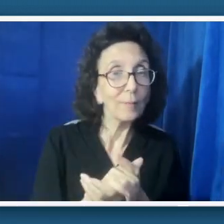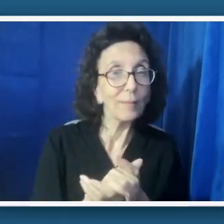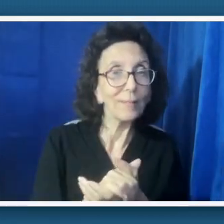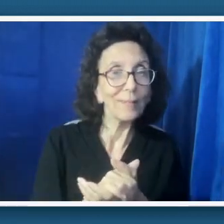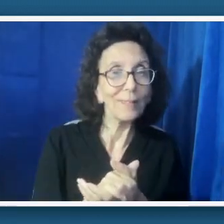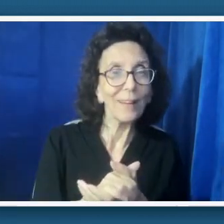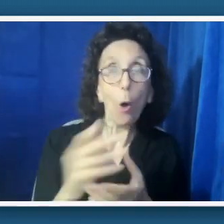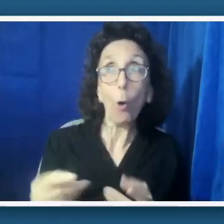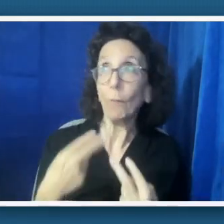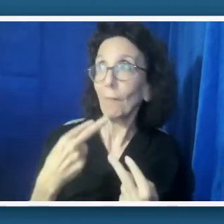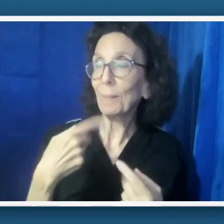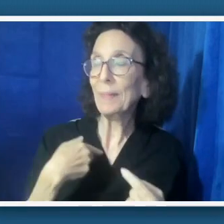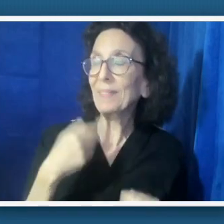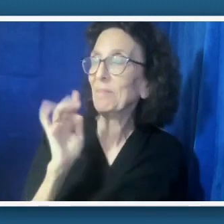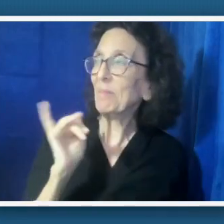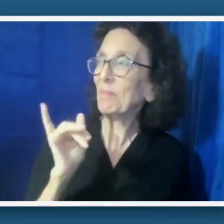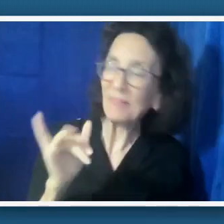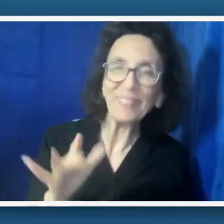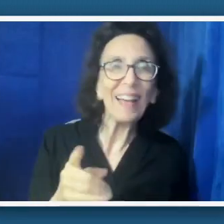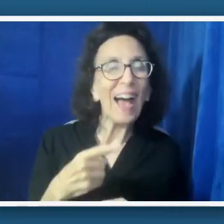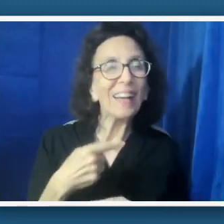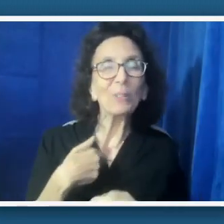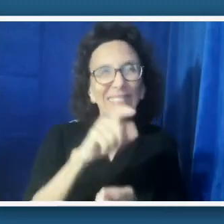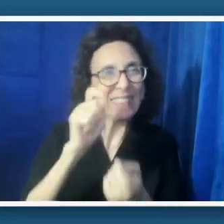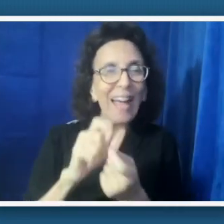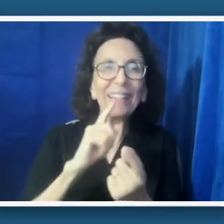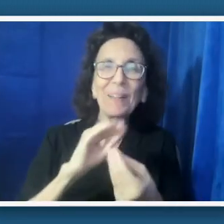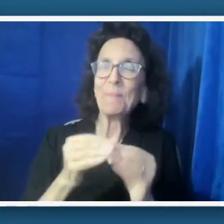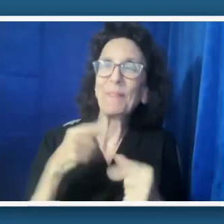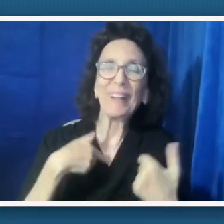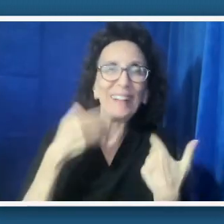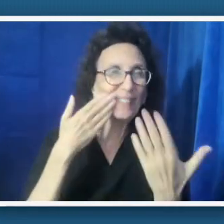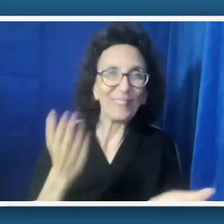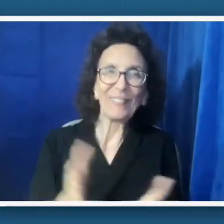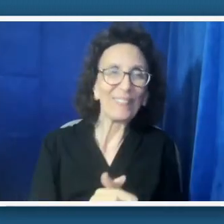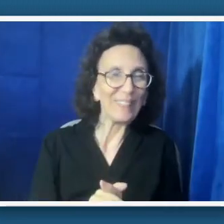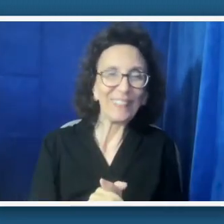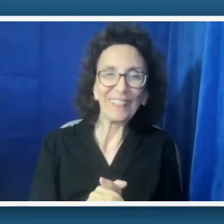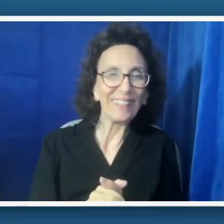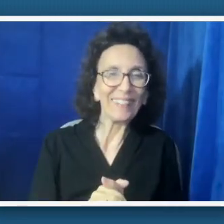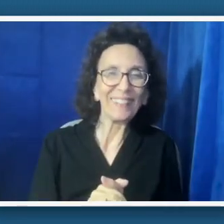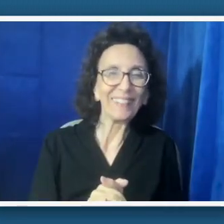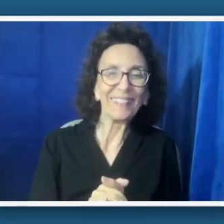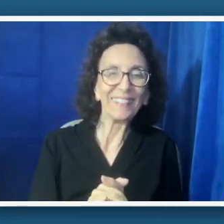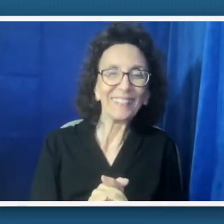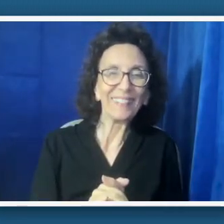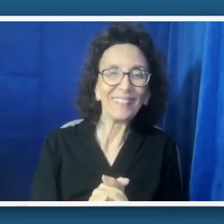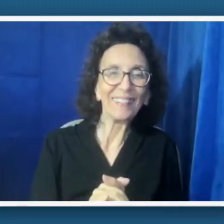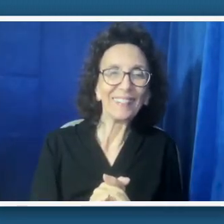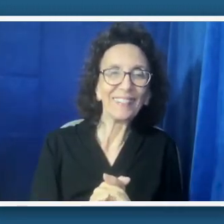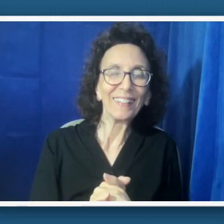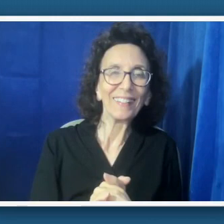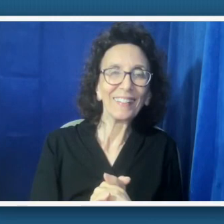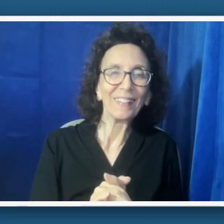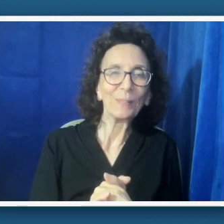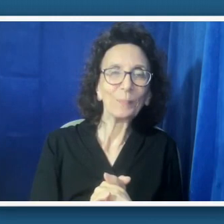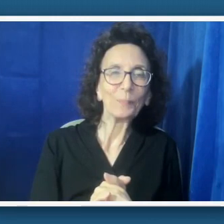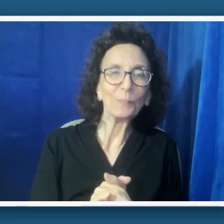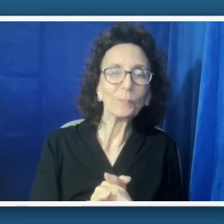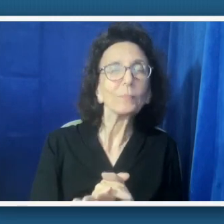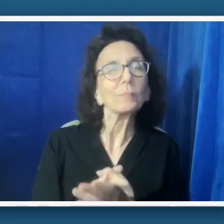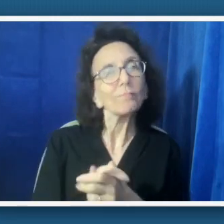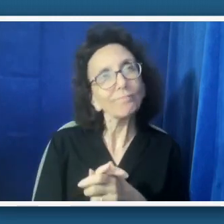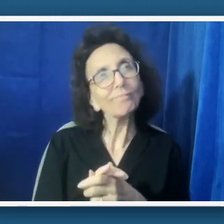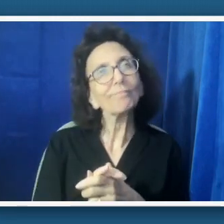right off the bat. So I don't have a number on that. And it's one of these things